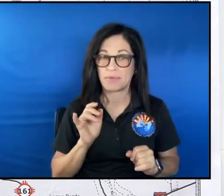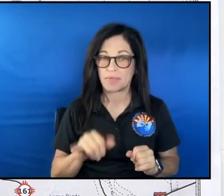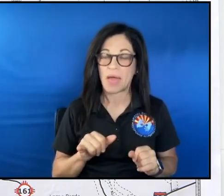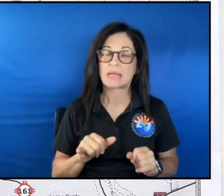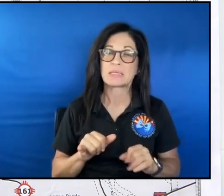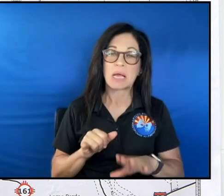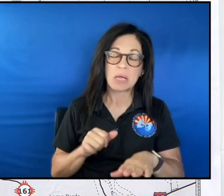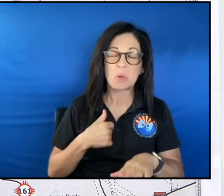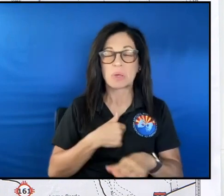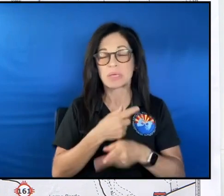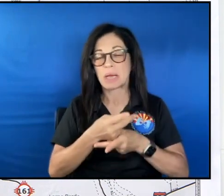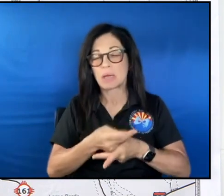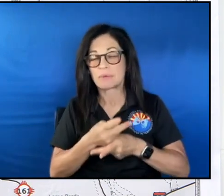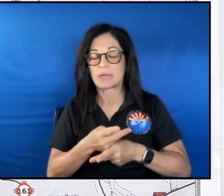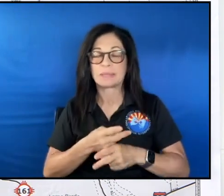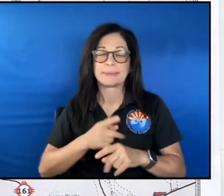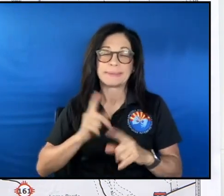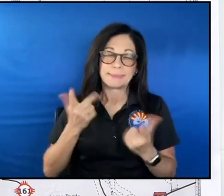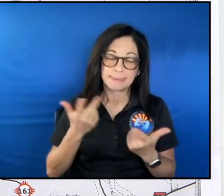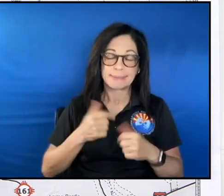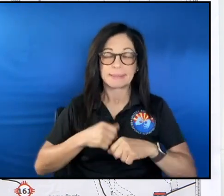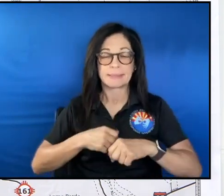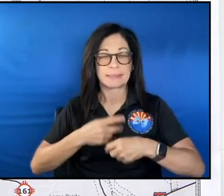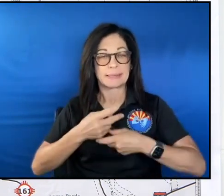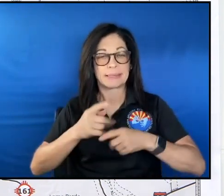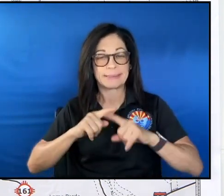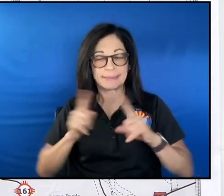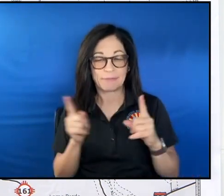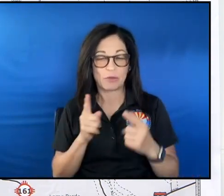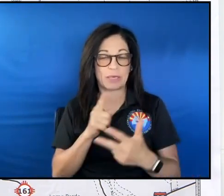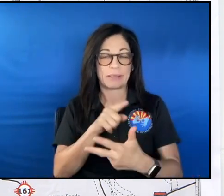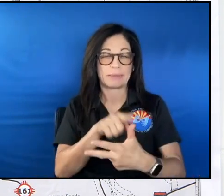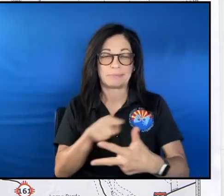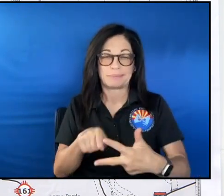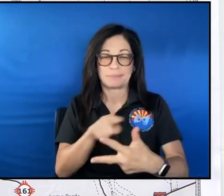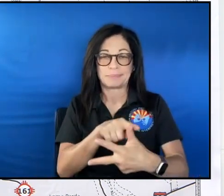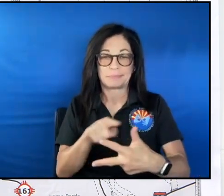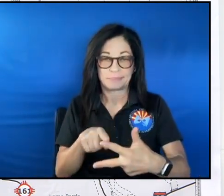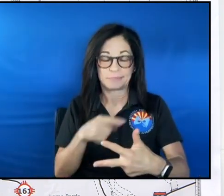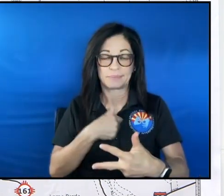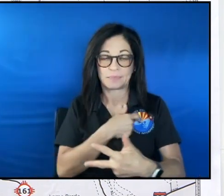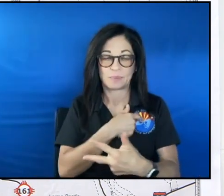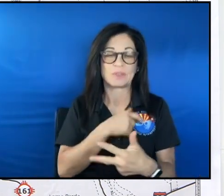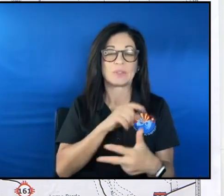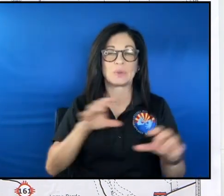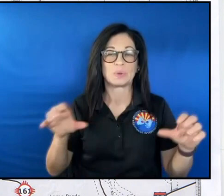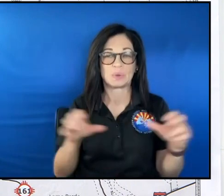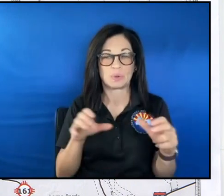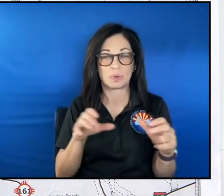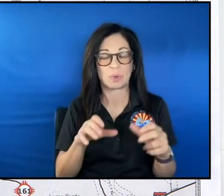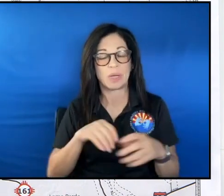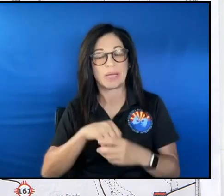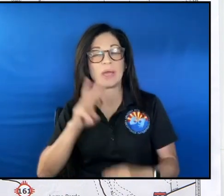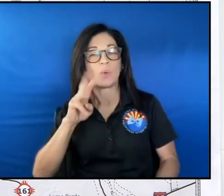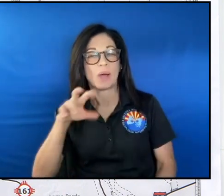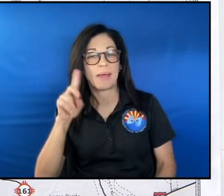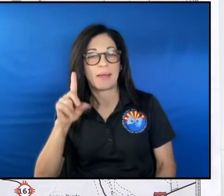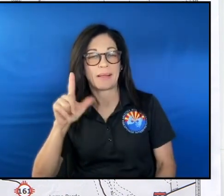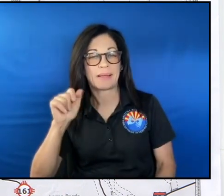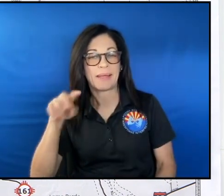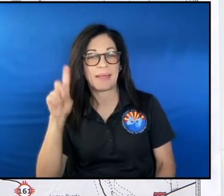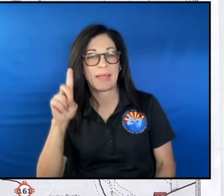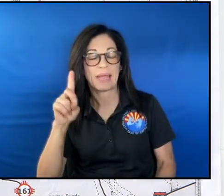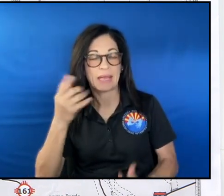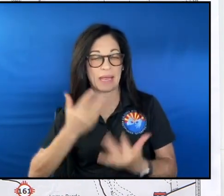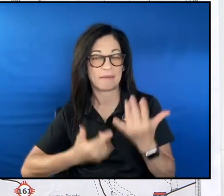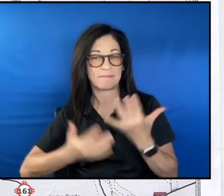precautionary, different precautionary action or thing that we do in the wildland fire community,